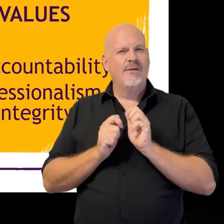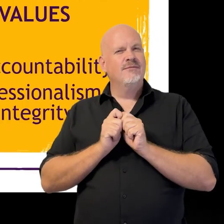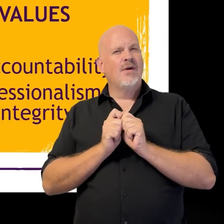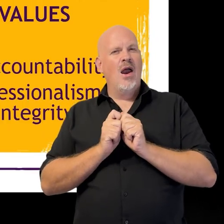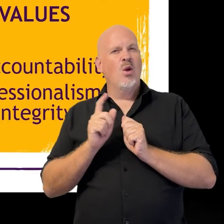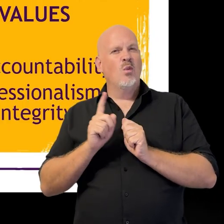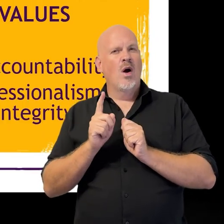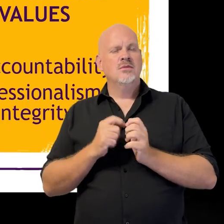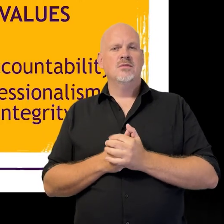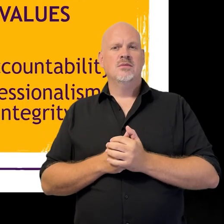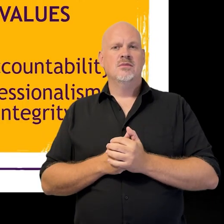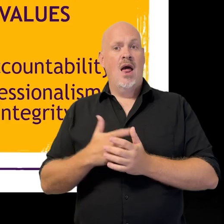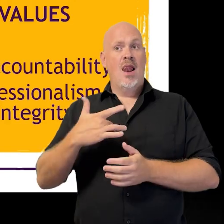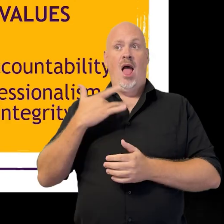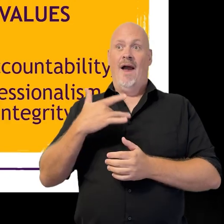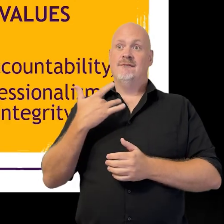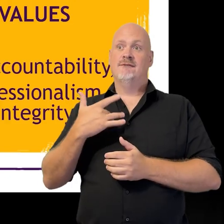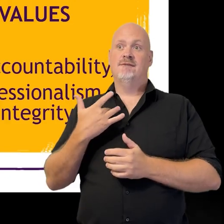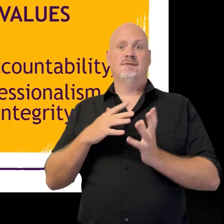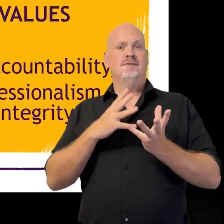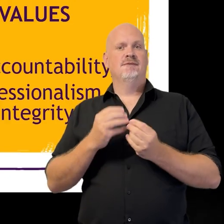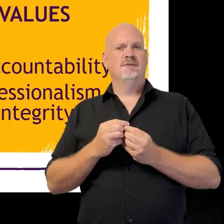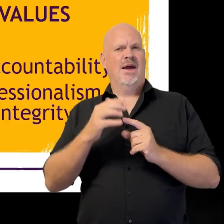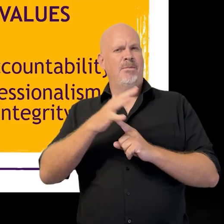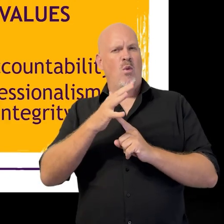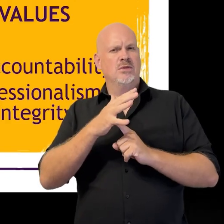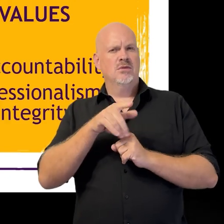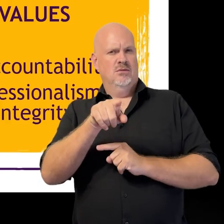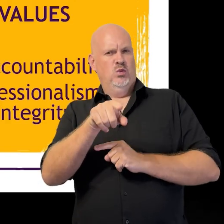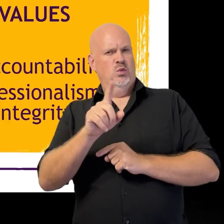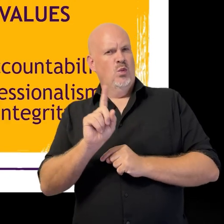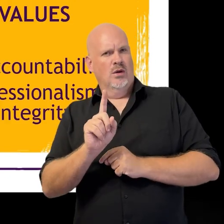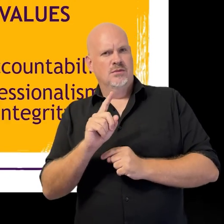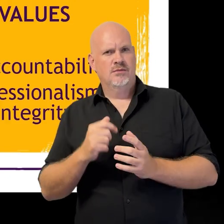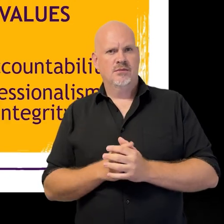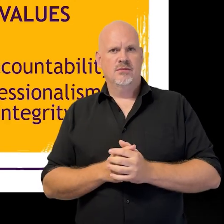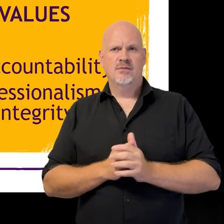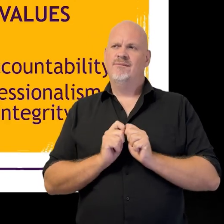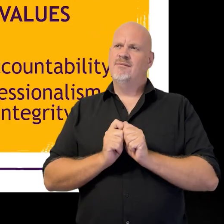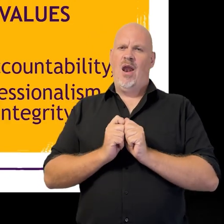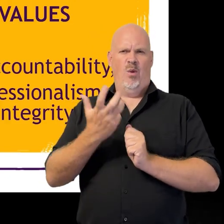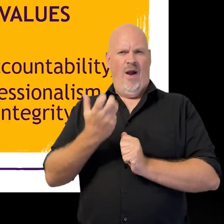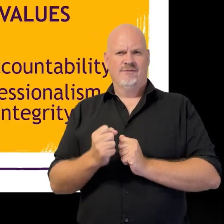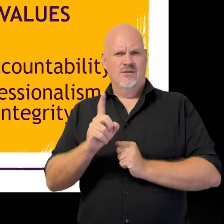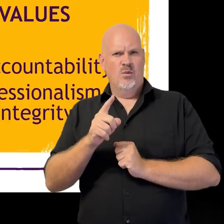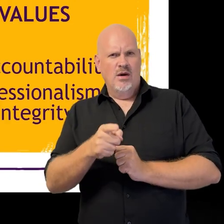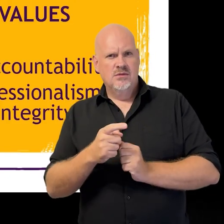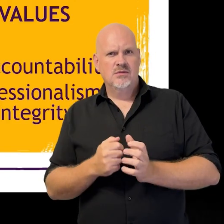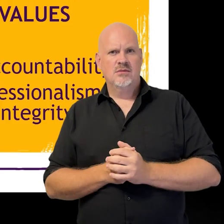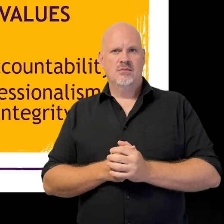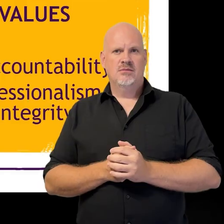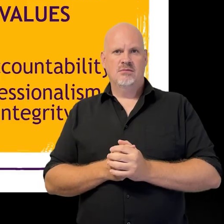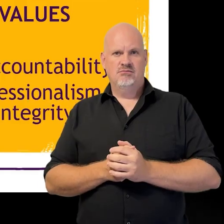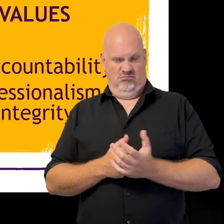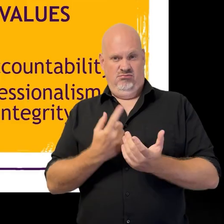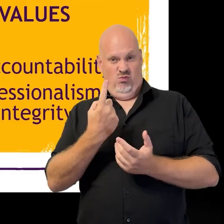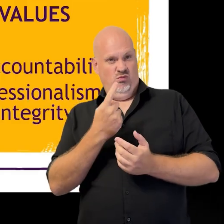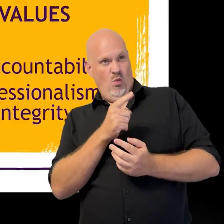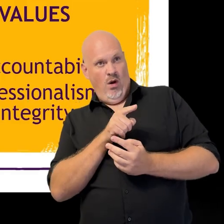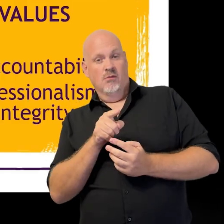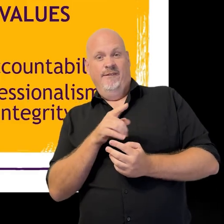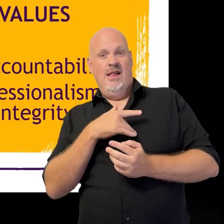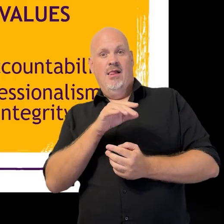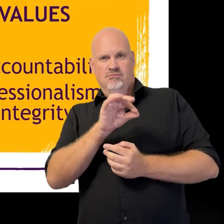we're looking for you to explain what you understand by these 2 terms, ethical principles and professional